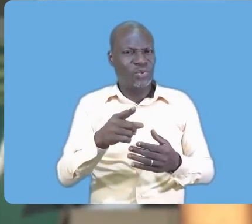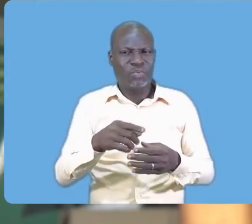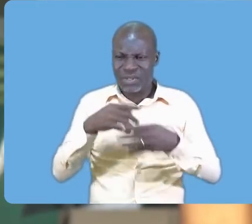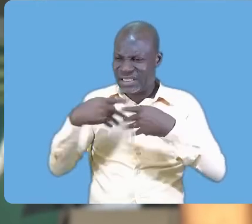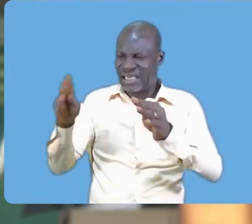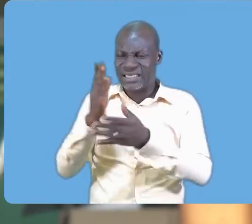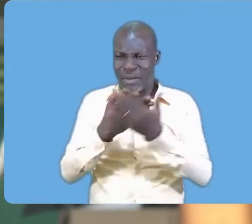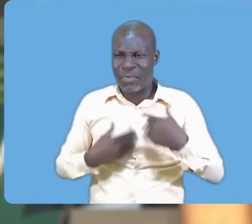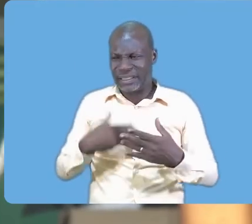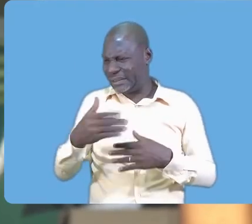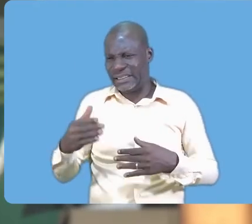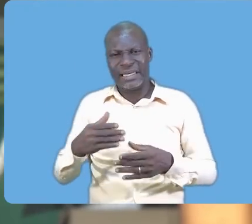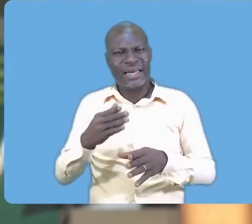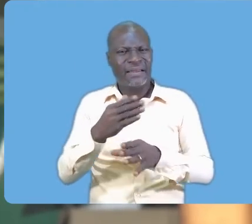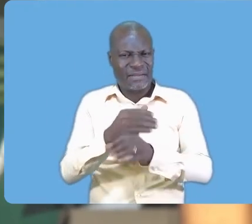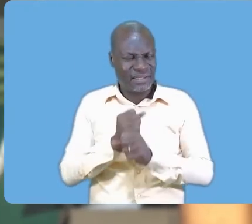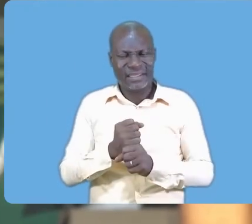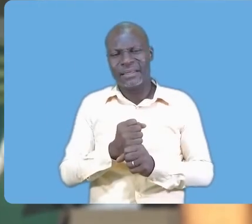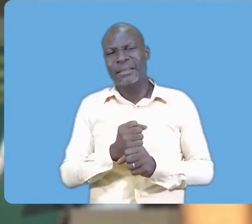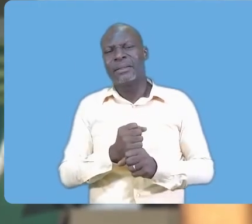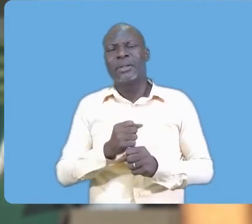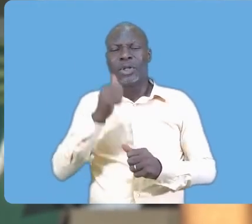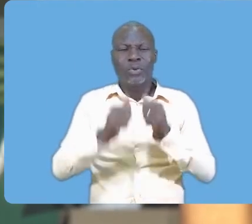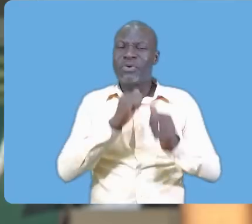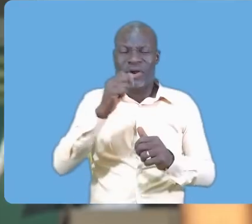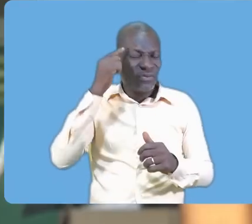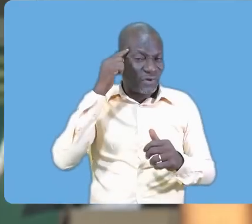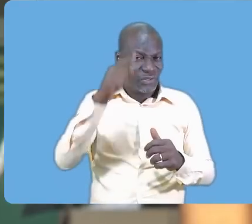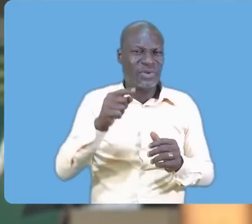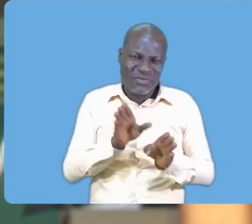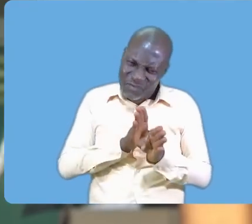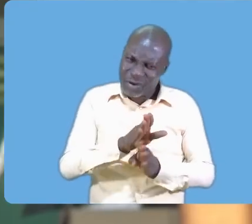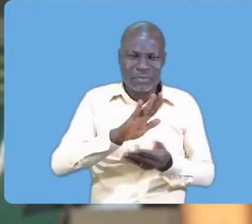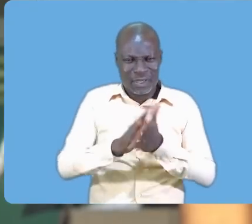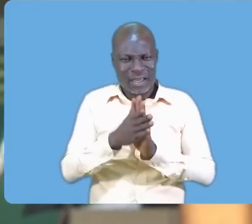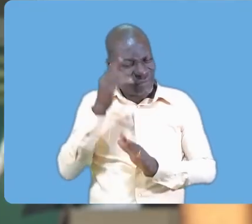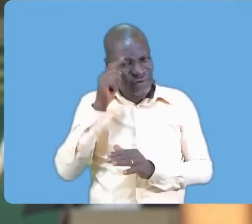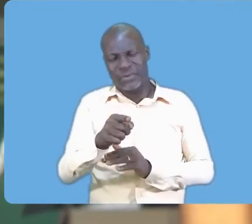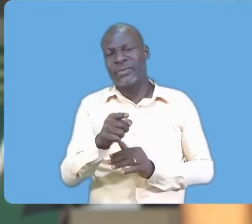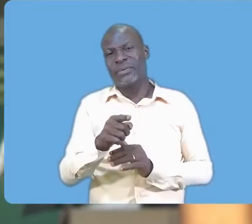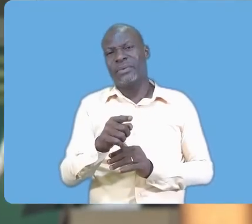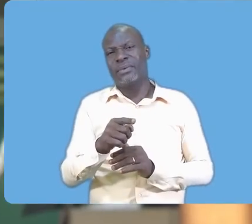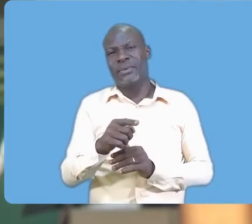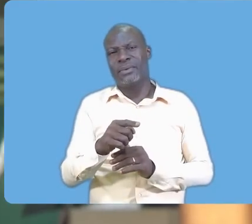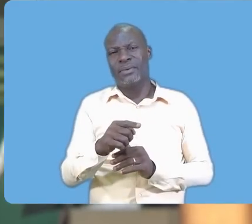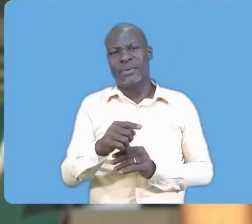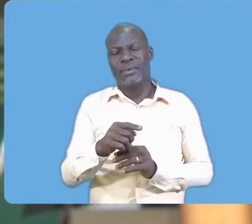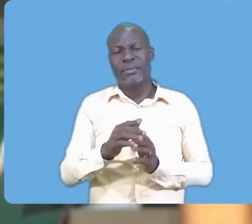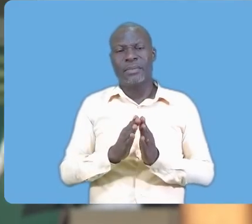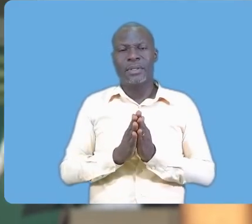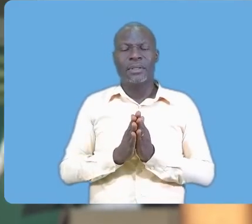sika last week man kan chiro se me ko twam wo eastern region na me hwe river brim se de esia